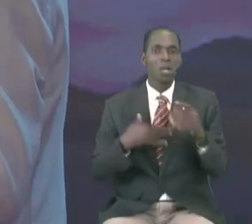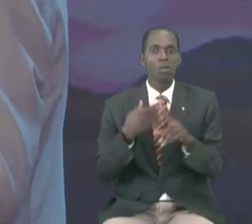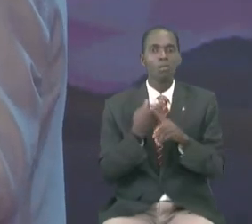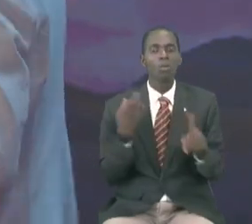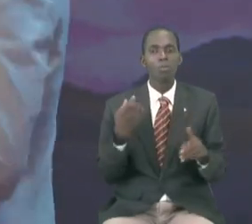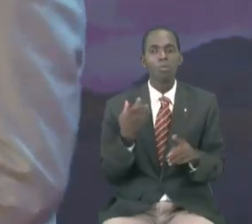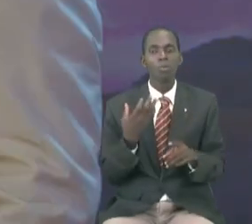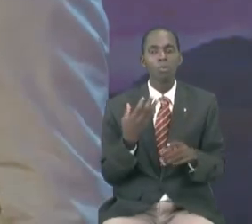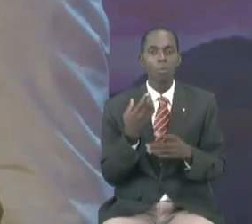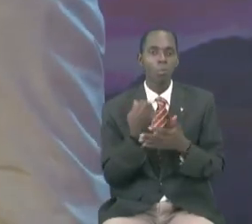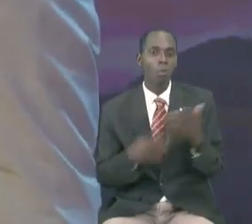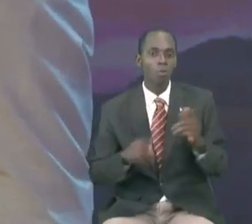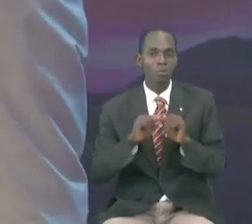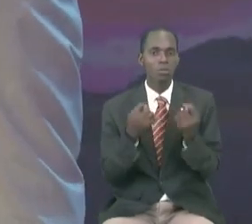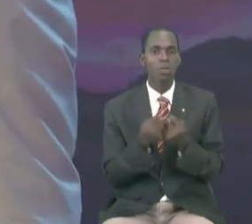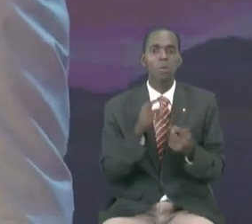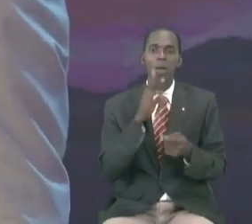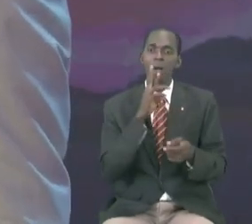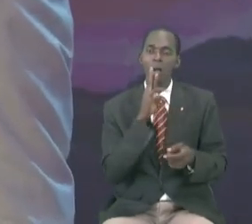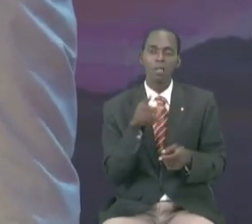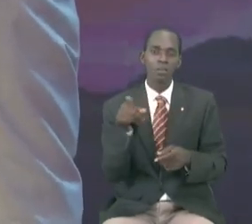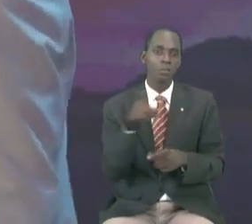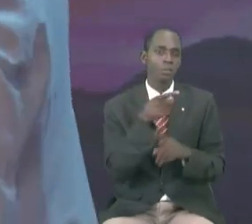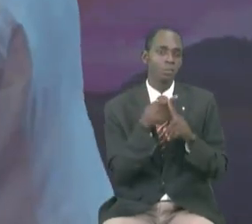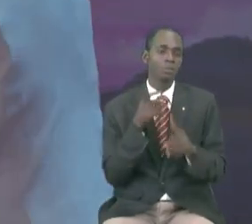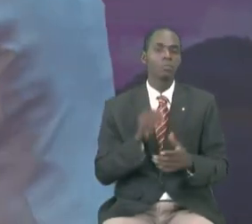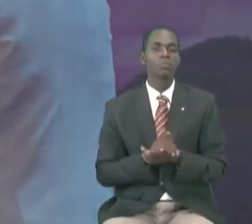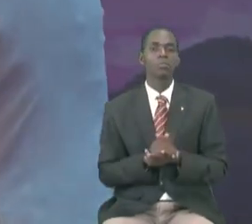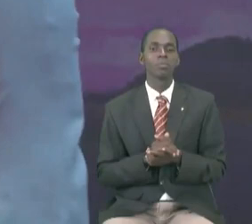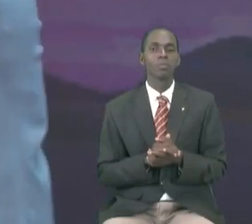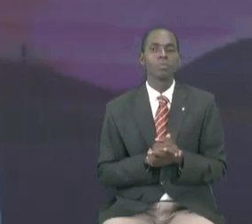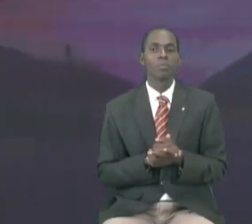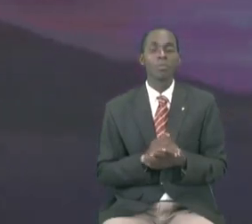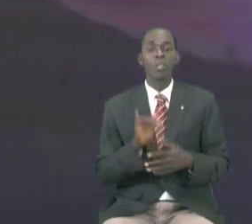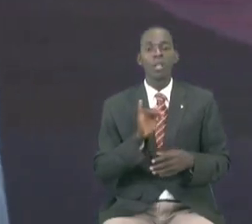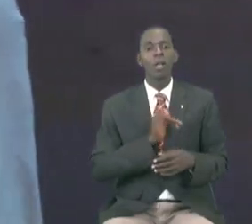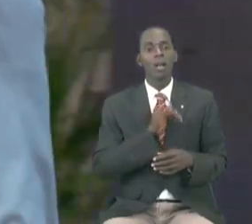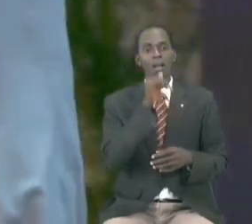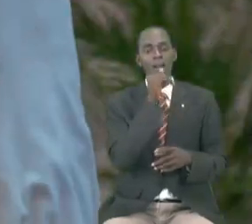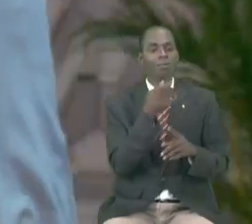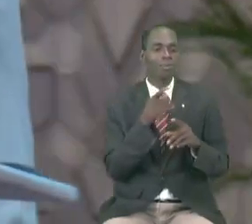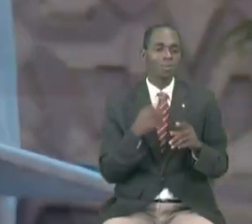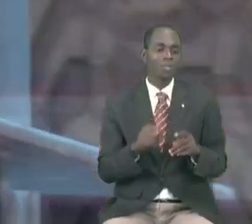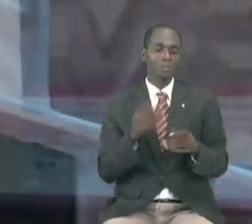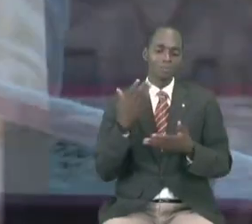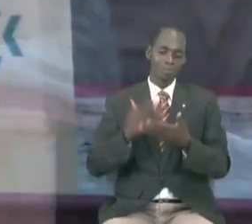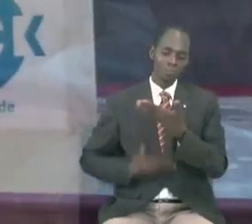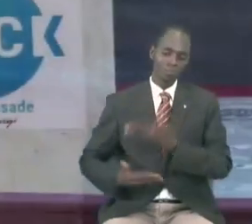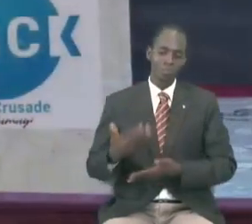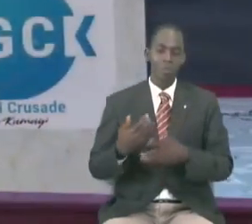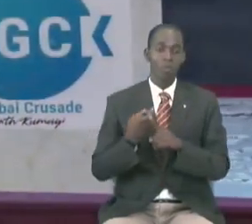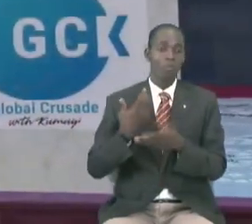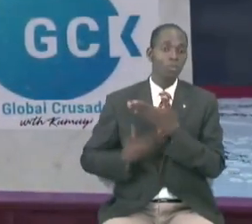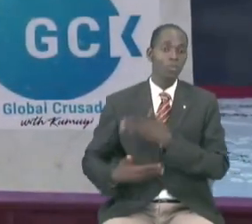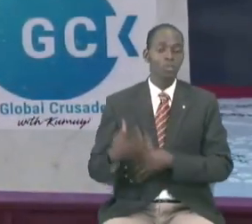Abraham. Of Abraham, Isaac, and Jacob. And through him, through all those descendants, all